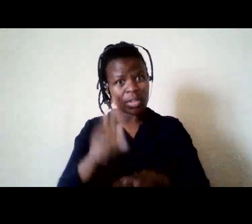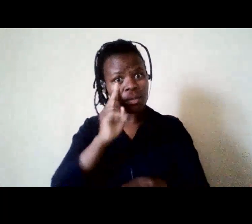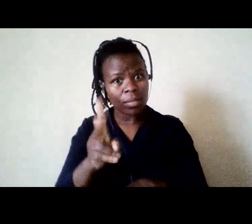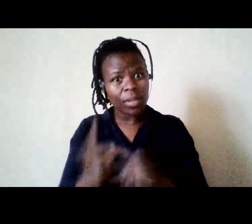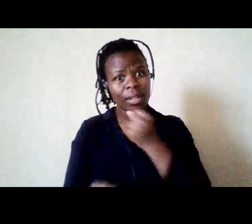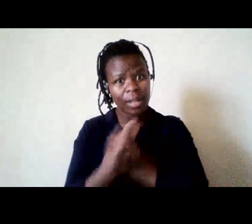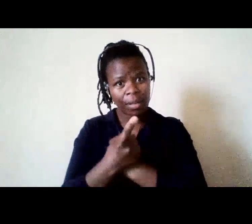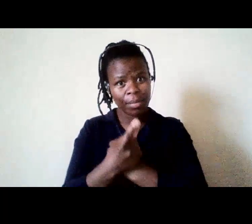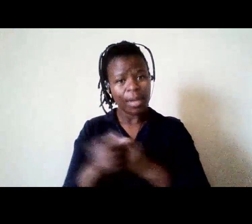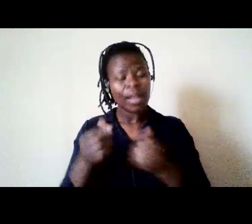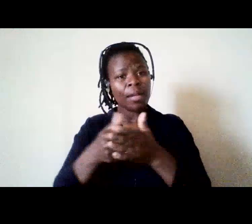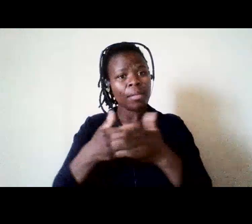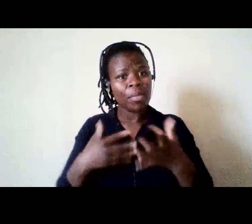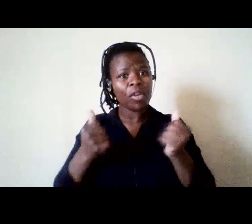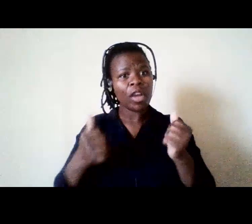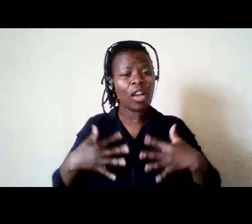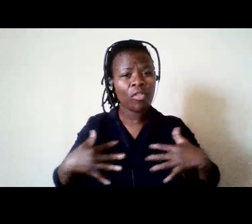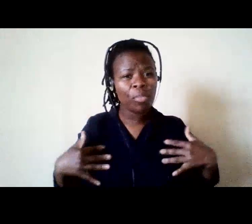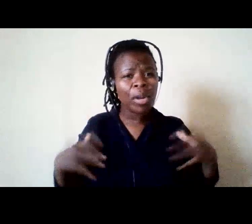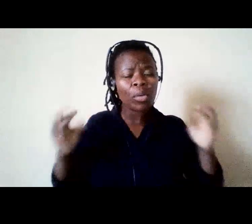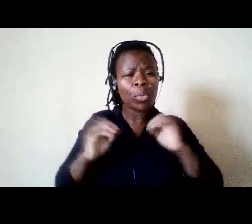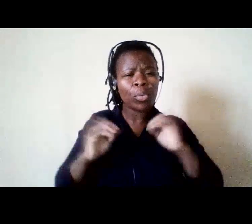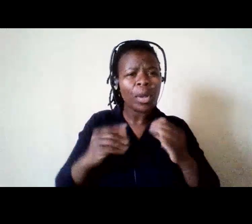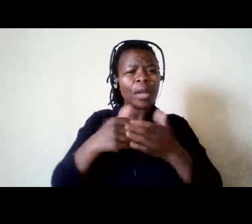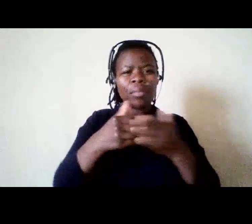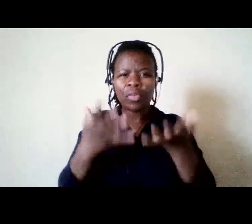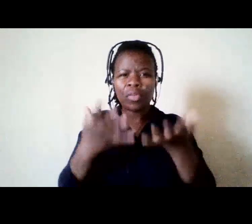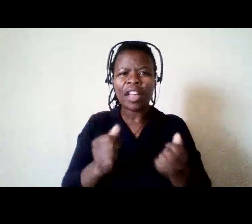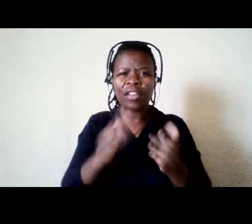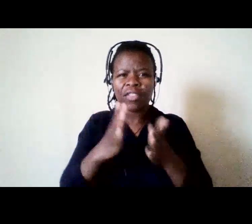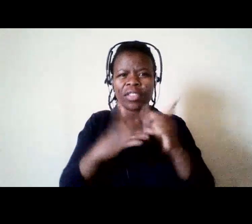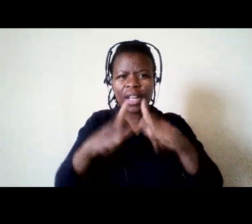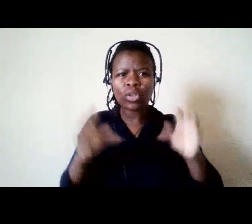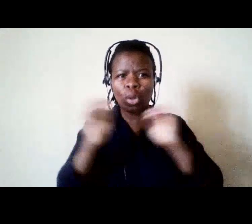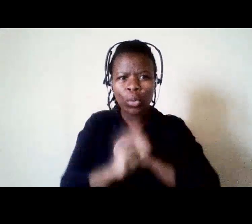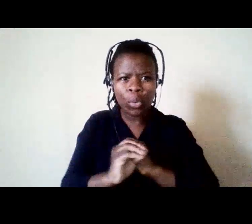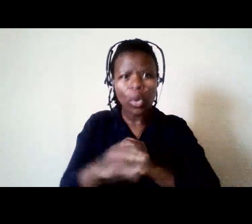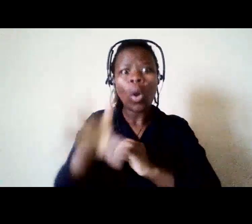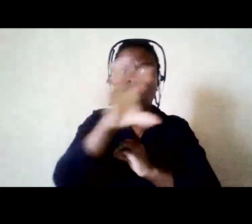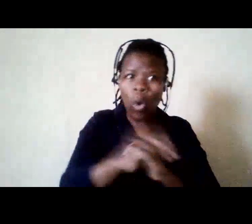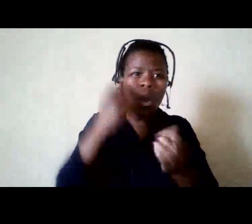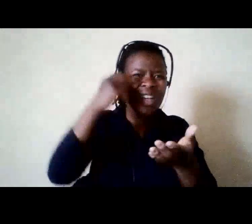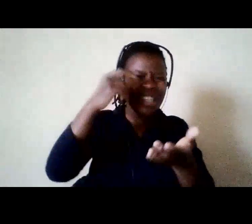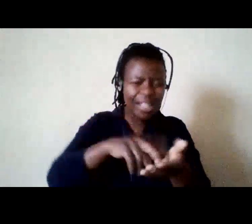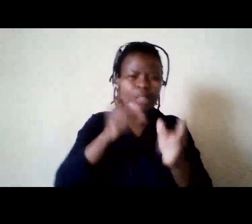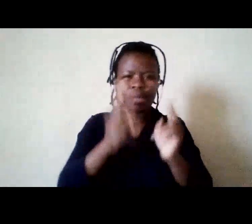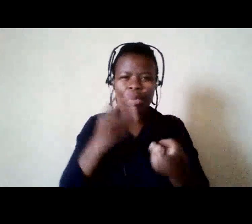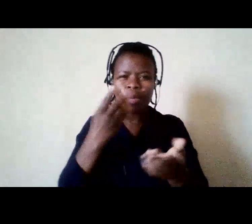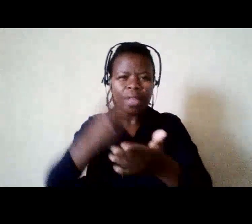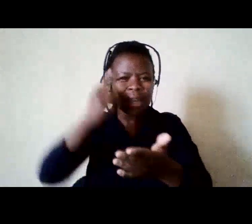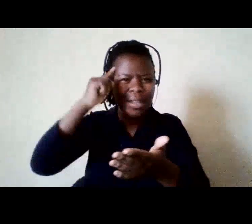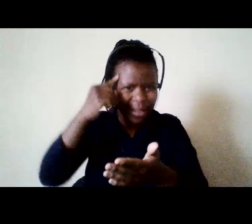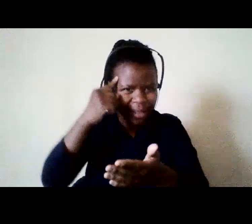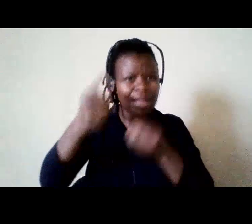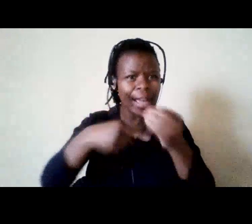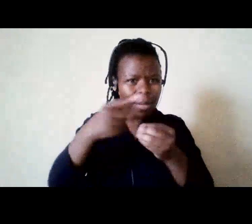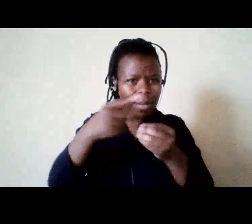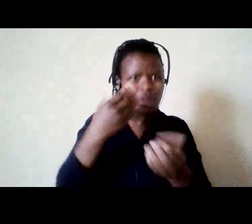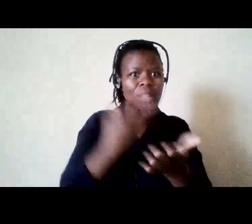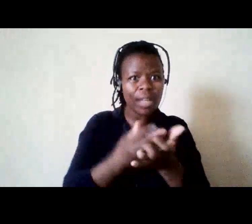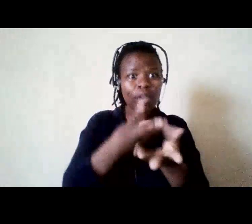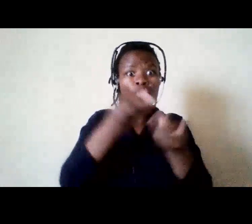Before we didn't have sign language. All these things required people to think about it. And then when I came up with a way. And I said, yeah,